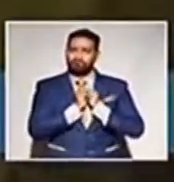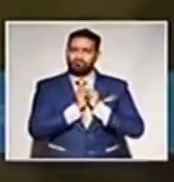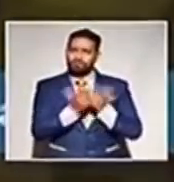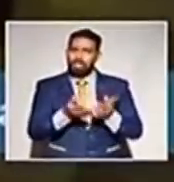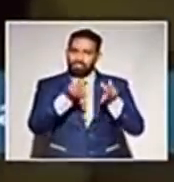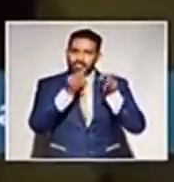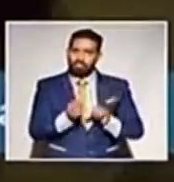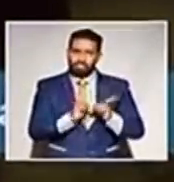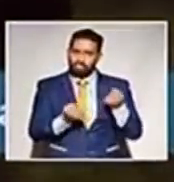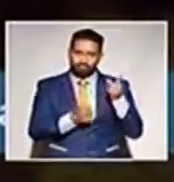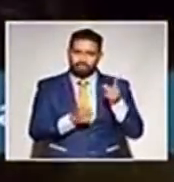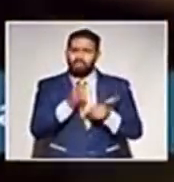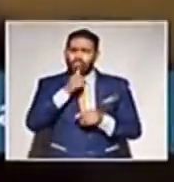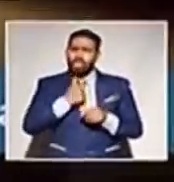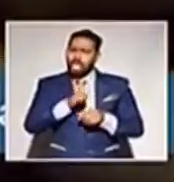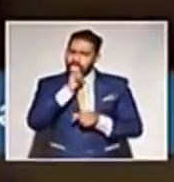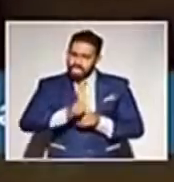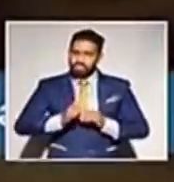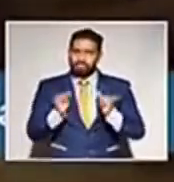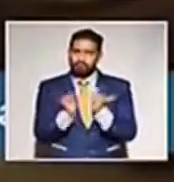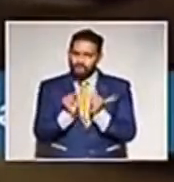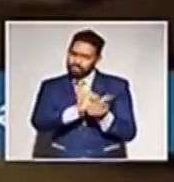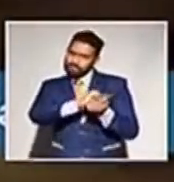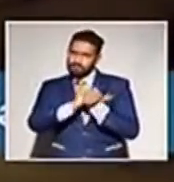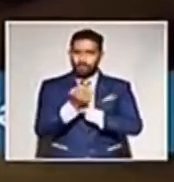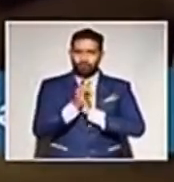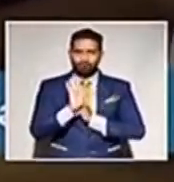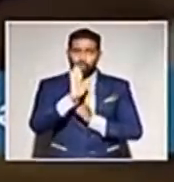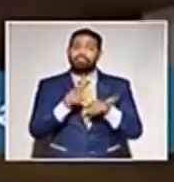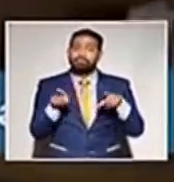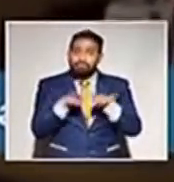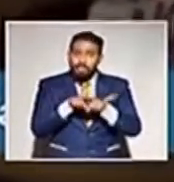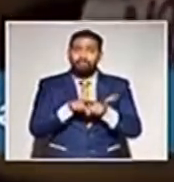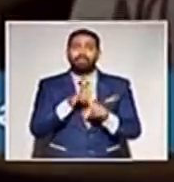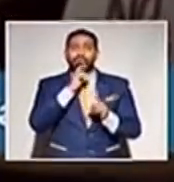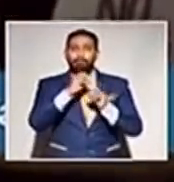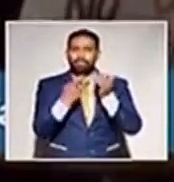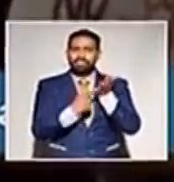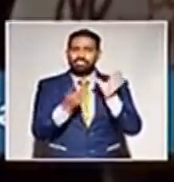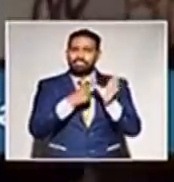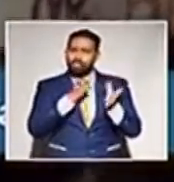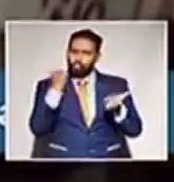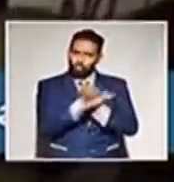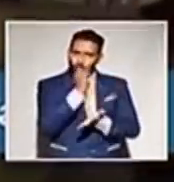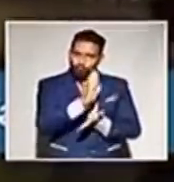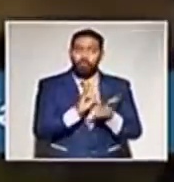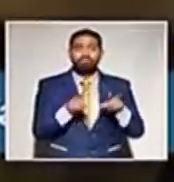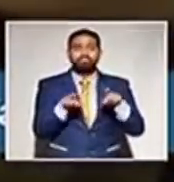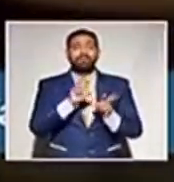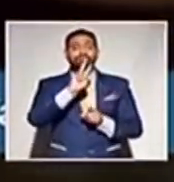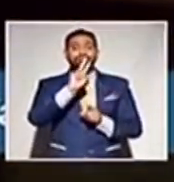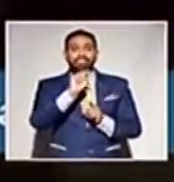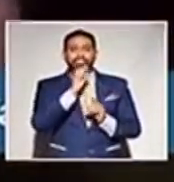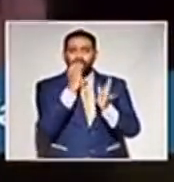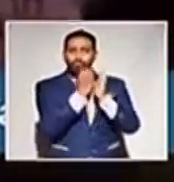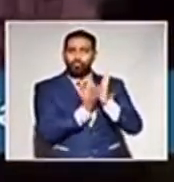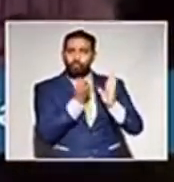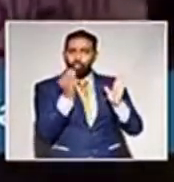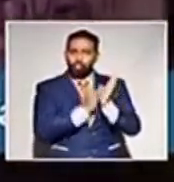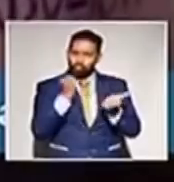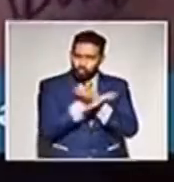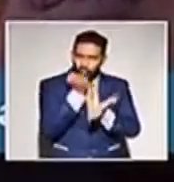tangible change, like abolishing the PTA, like abolishing the 20th Amendment, abolishing